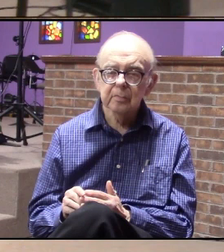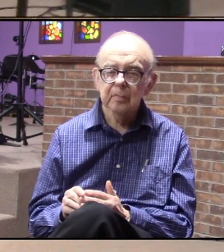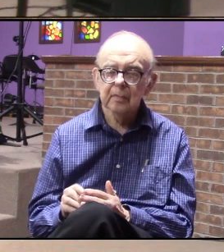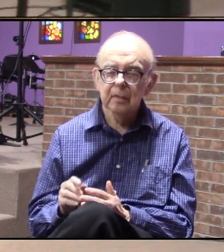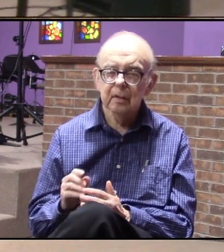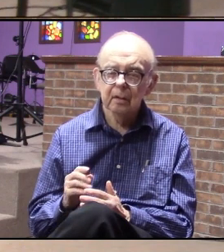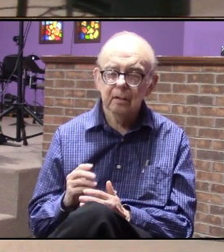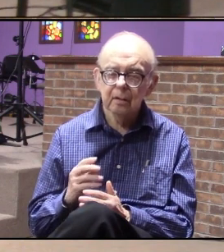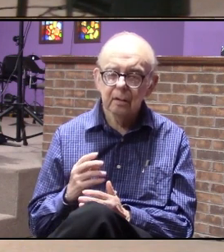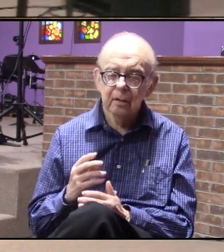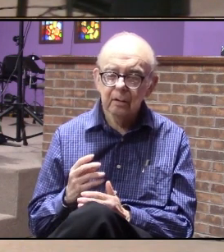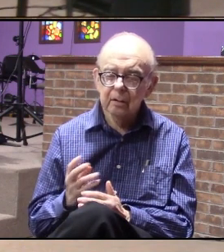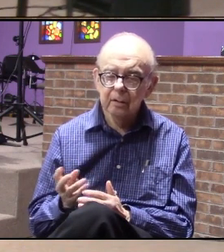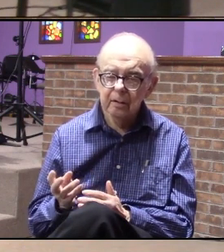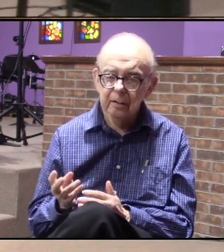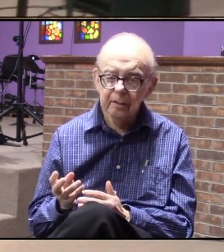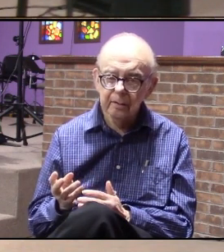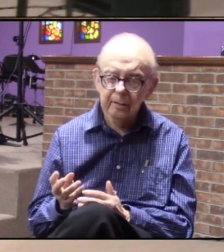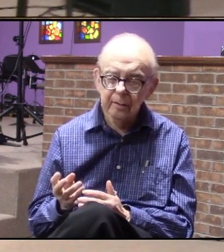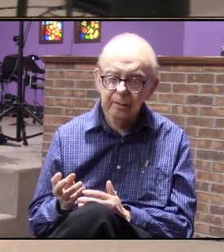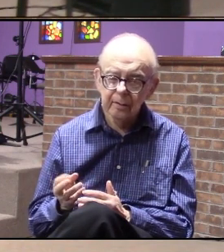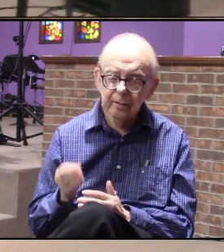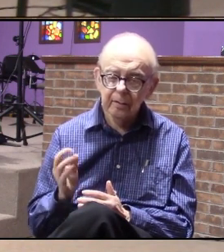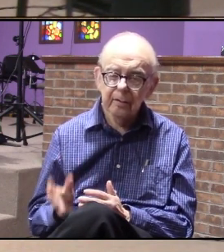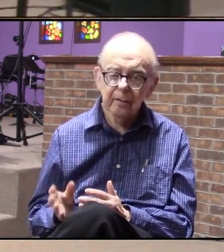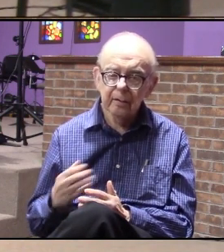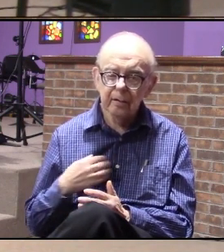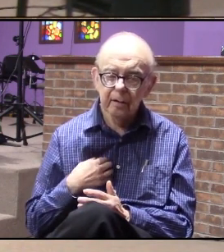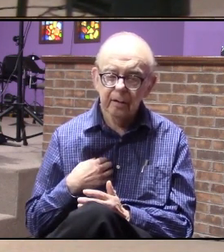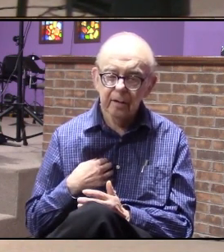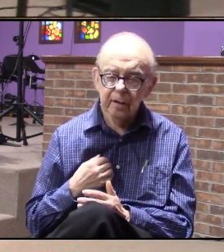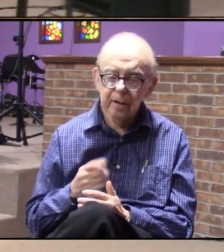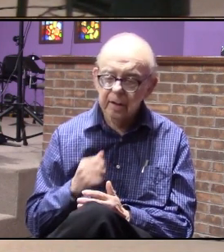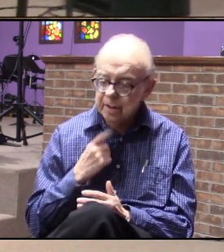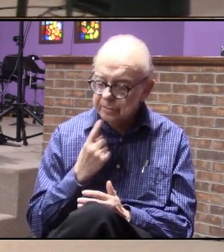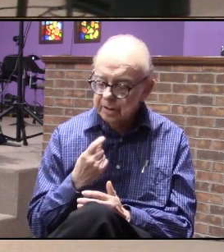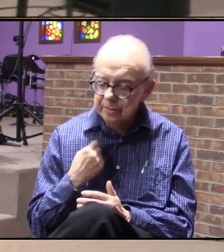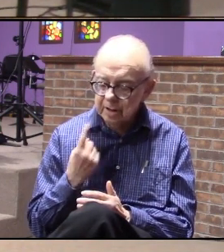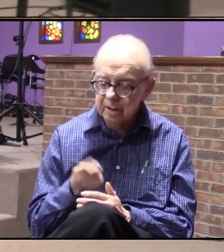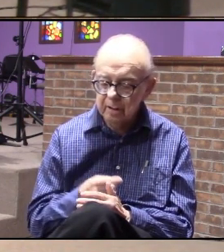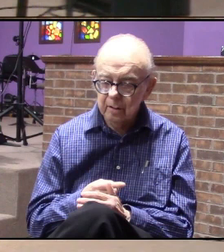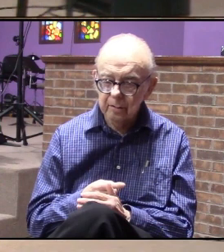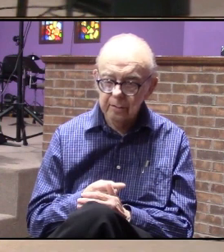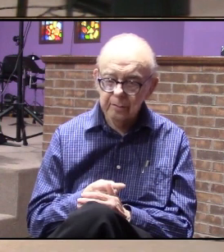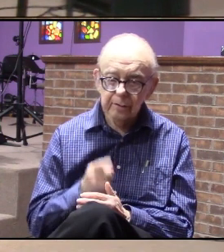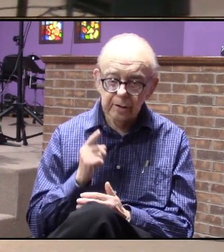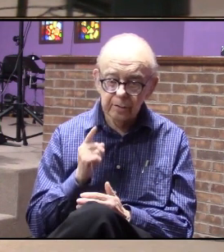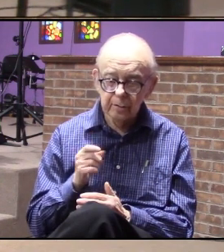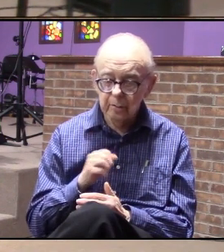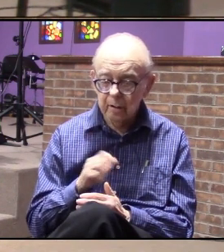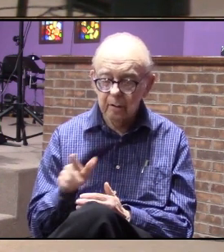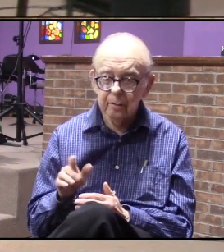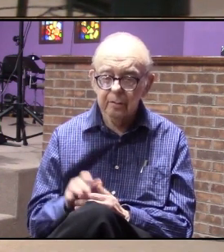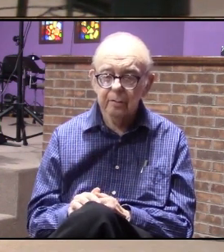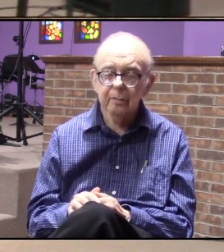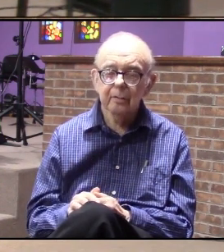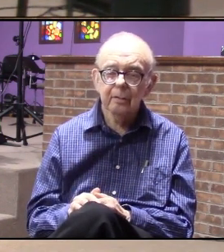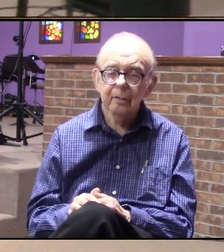See, now, I'm the pastor, so I really shouldn't say we all. I should say you all.